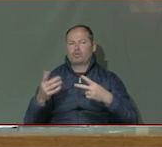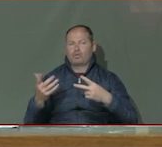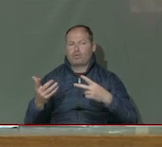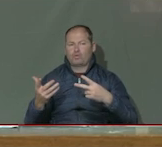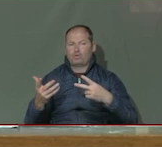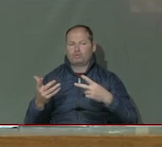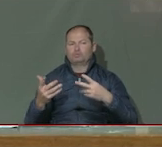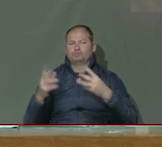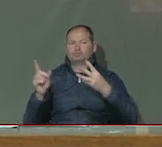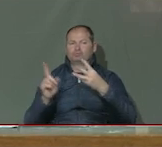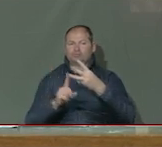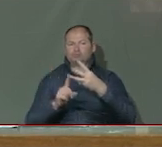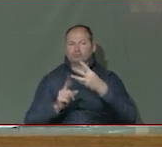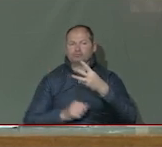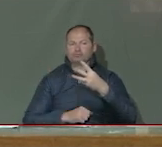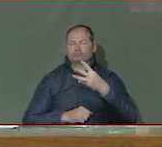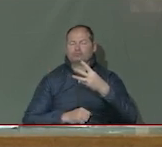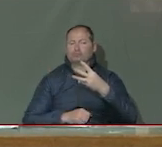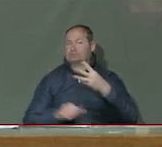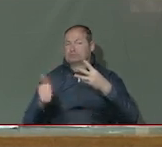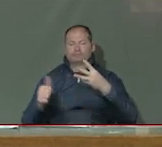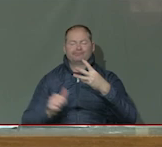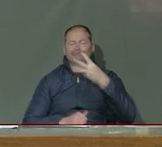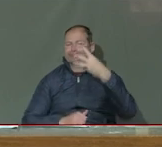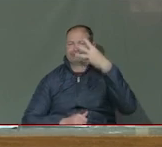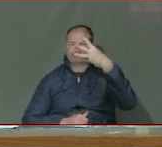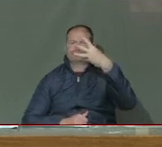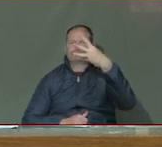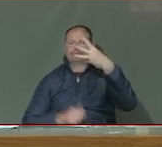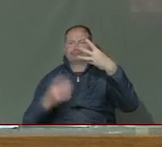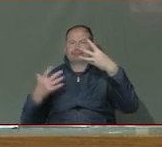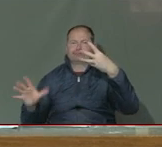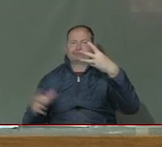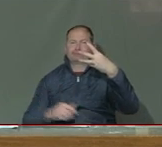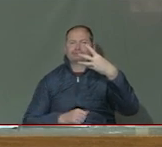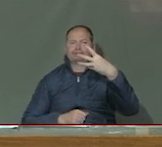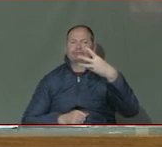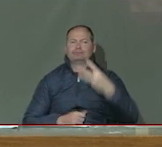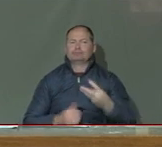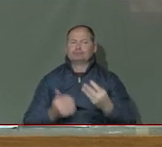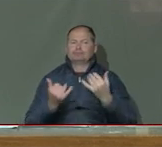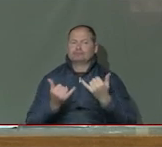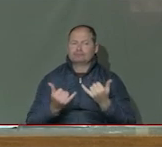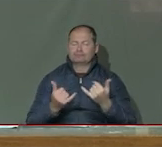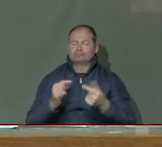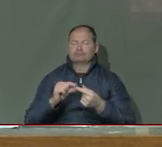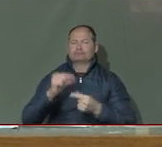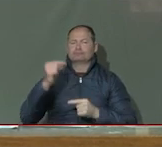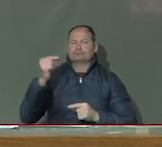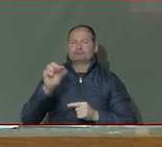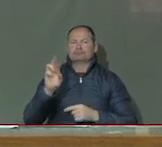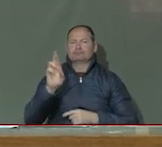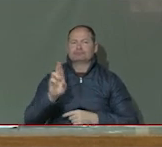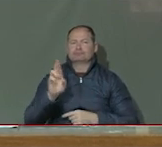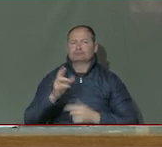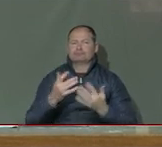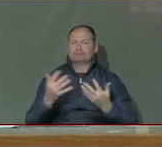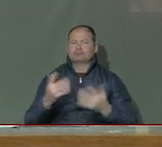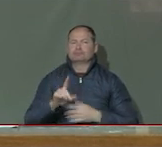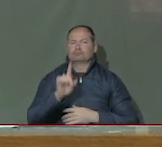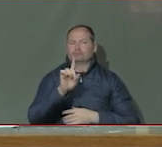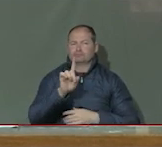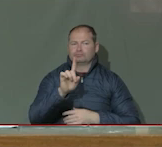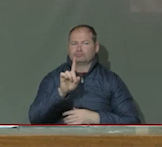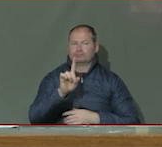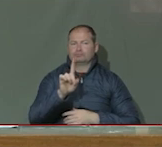be that one. There's no other options there. What is the genotypic ratio? How many look like this?